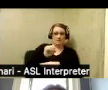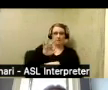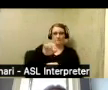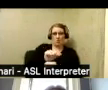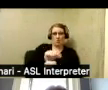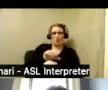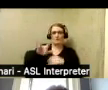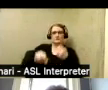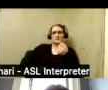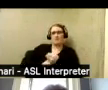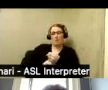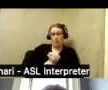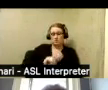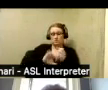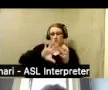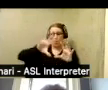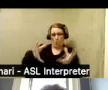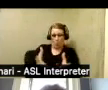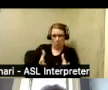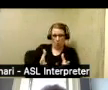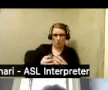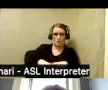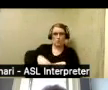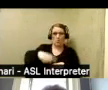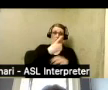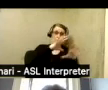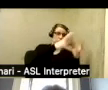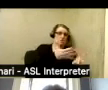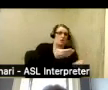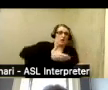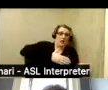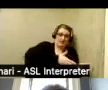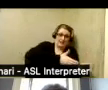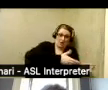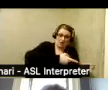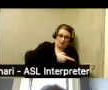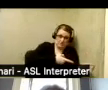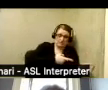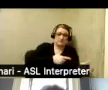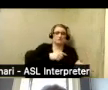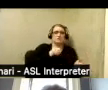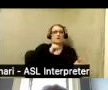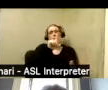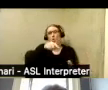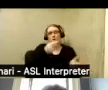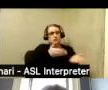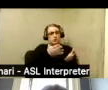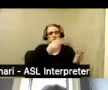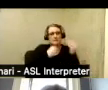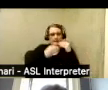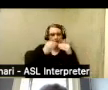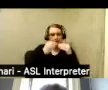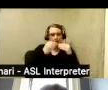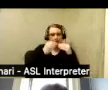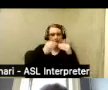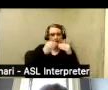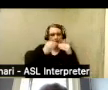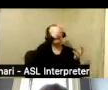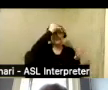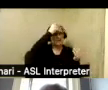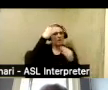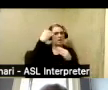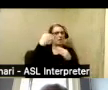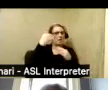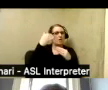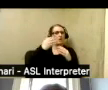whole. One unit is the culinary unit, which not only serves meals, but also has to think about and be responsive